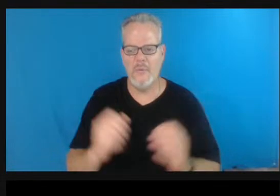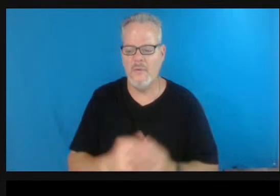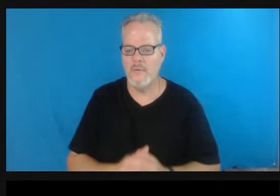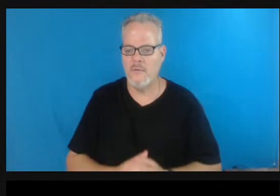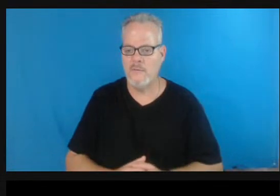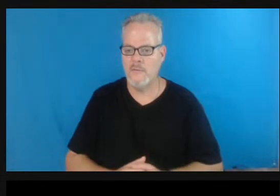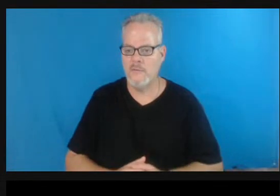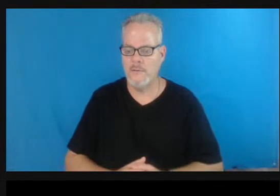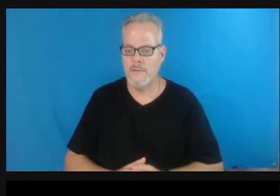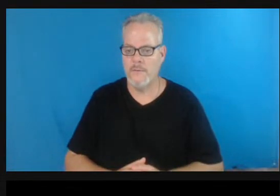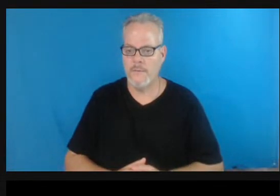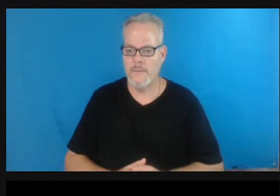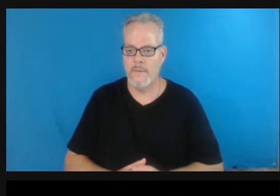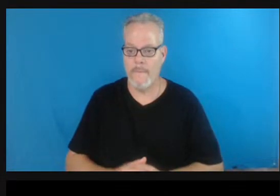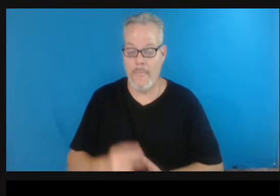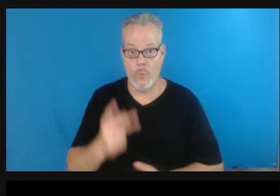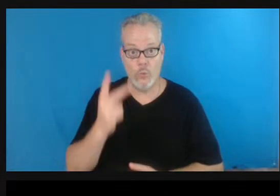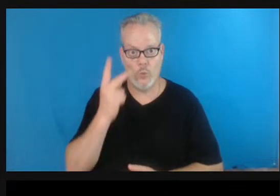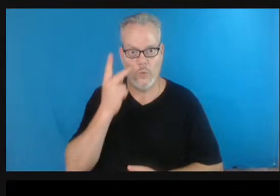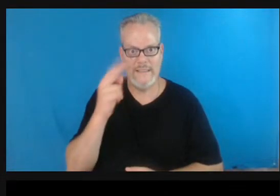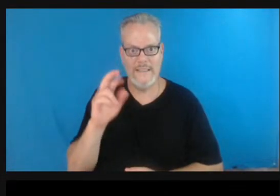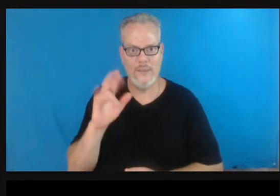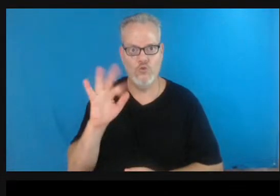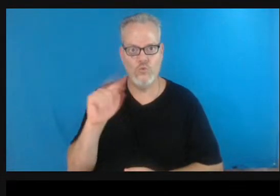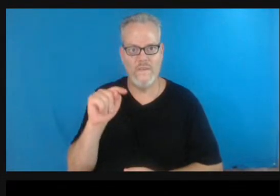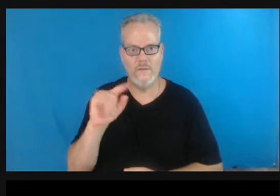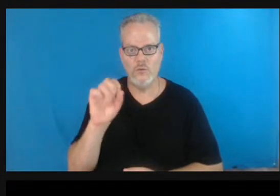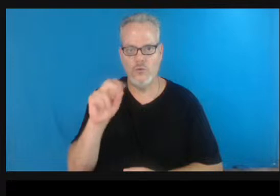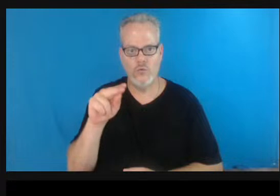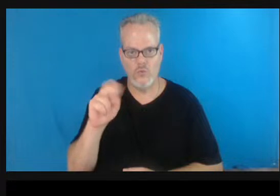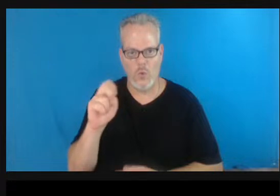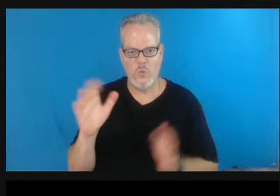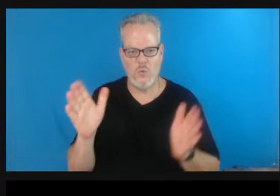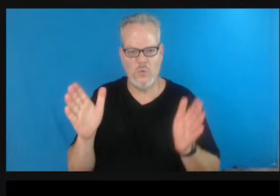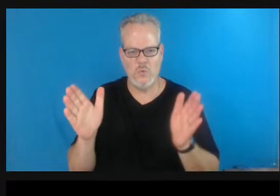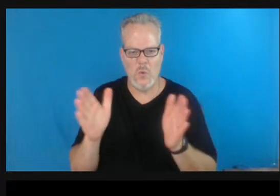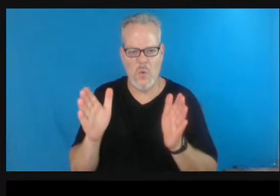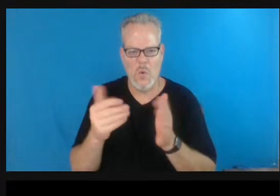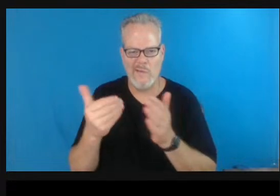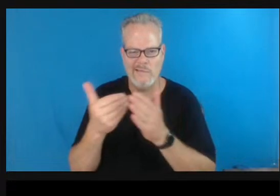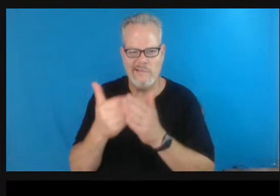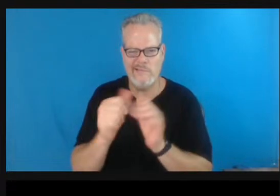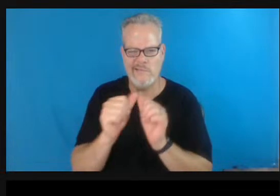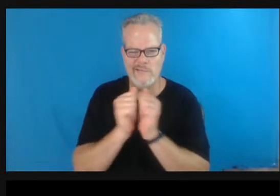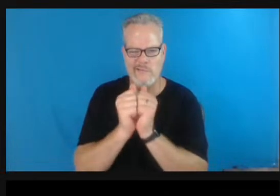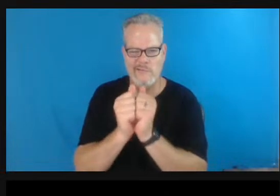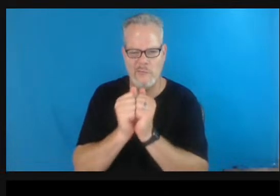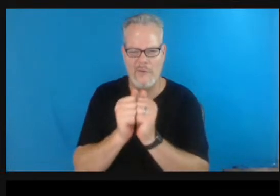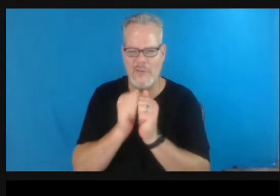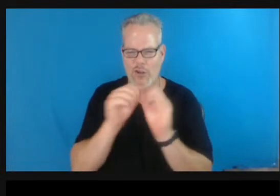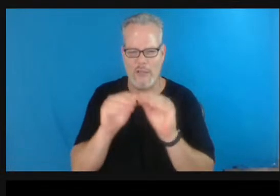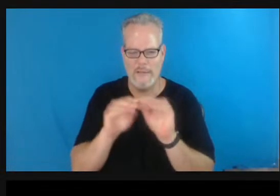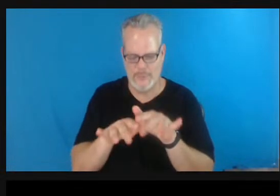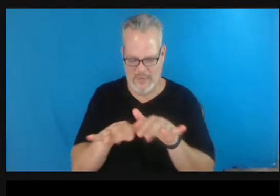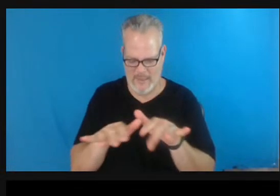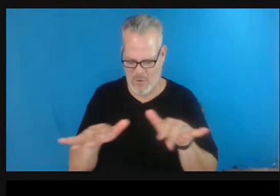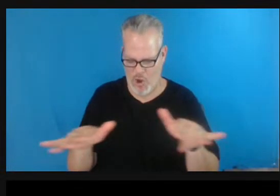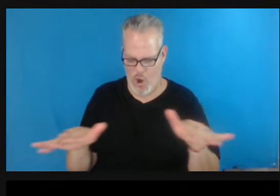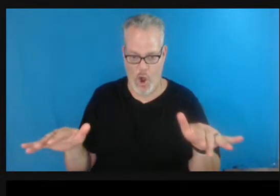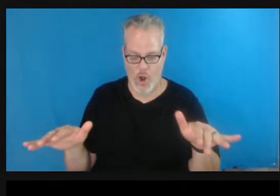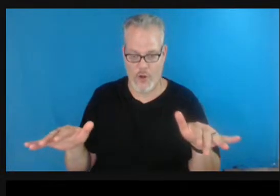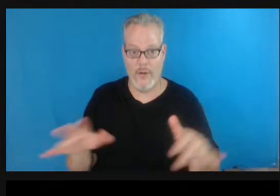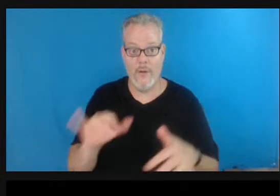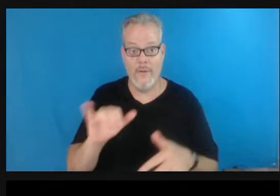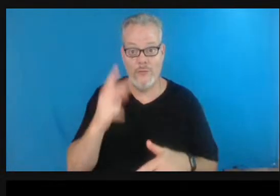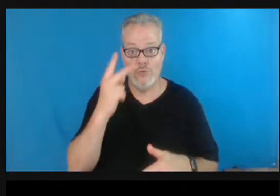So rift zone getting closer together and not really spreading apart there. So, and if we look at the 2-year GPS, once again, we showed us on